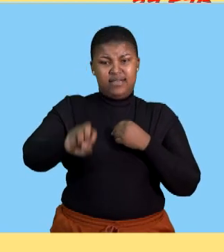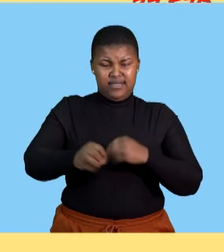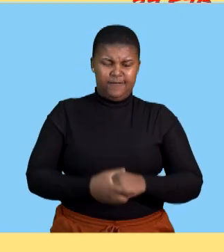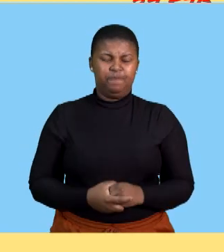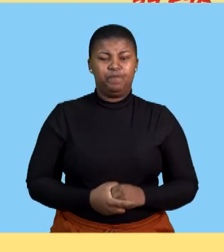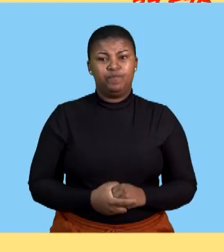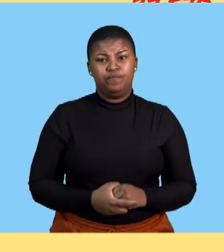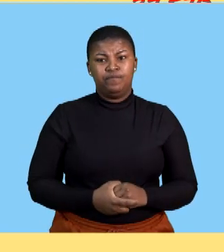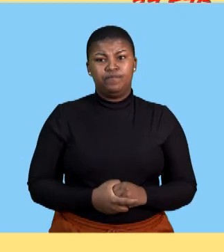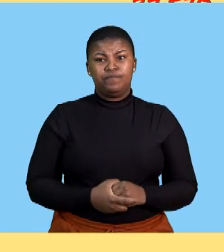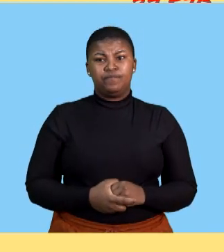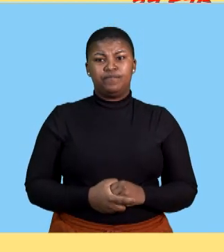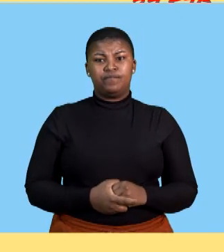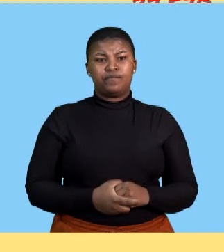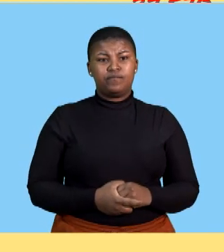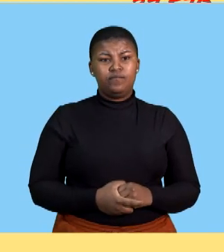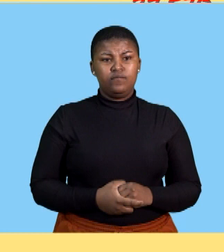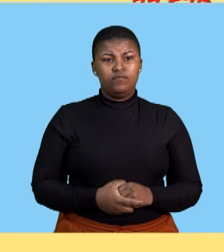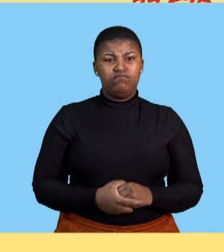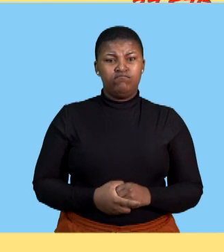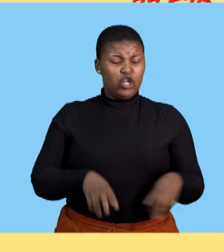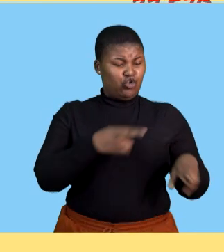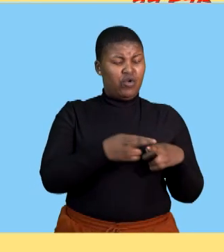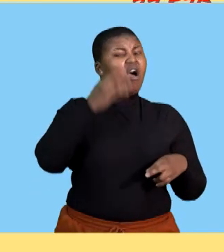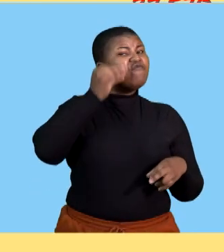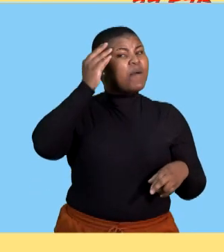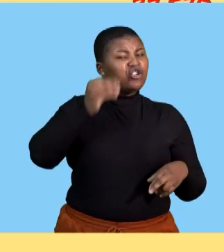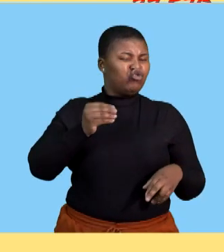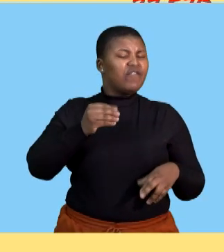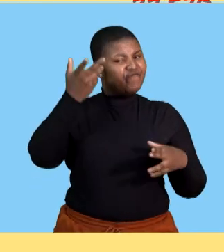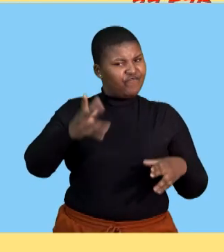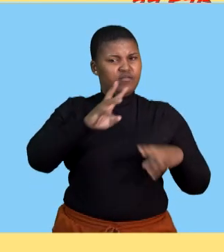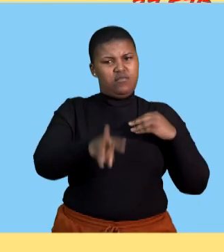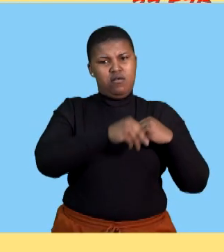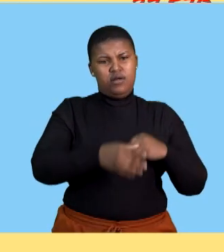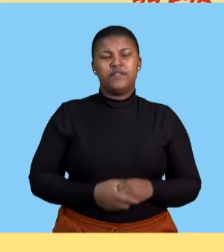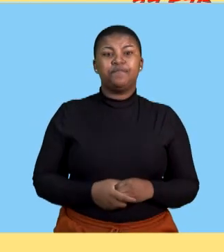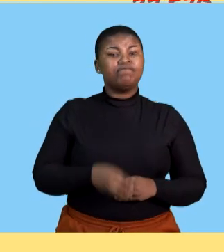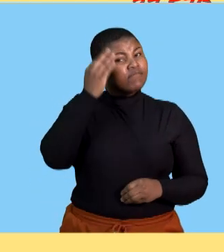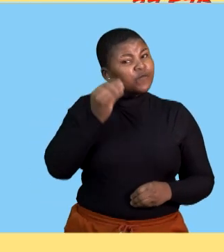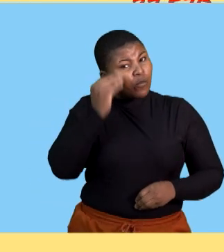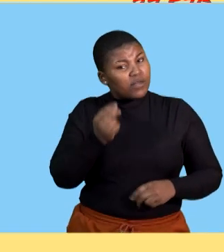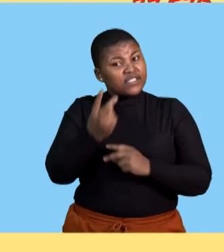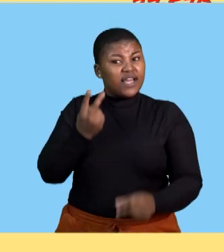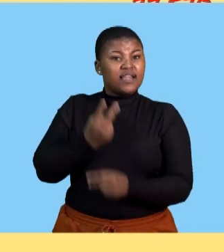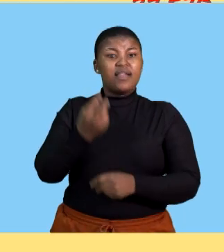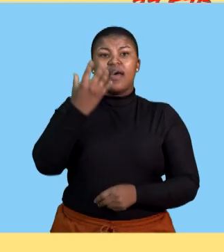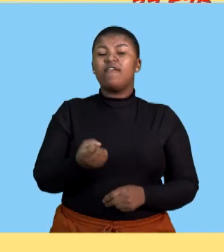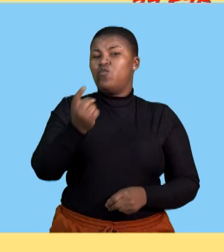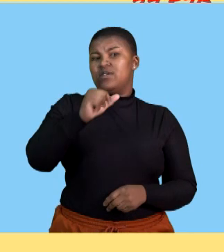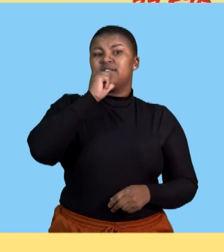2,890. I have dealt now with additional information number 1. Additional information number 2